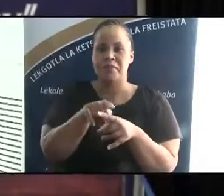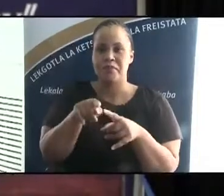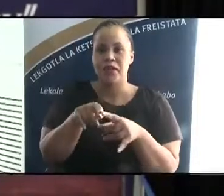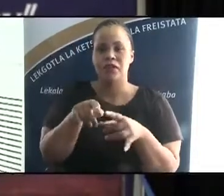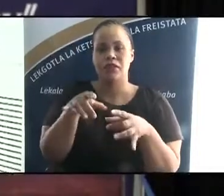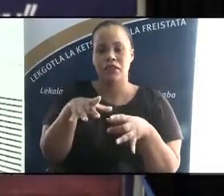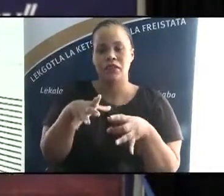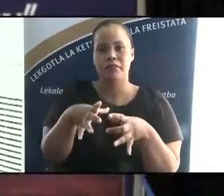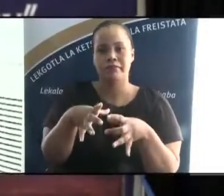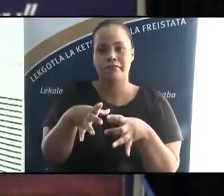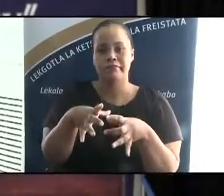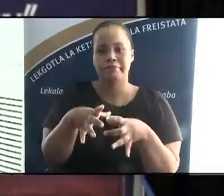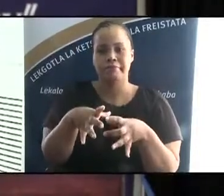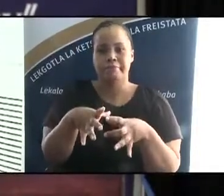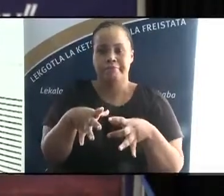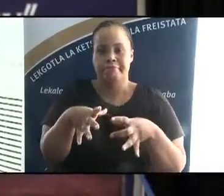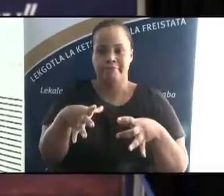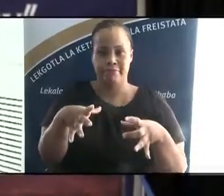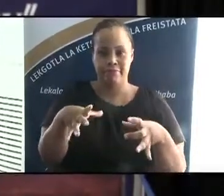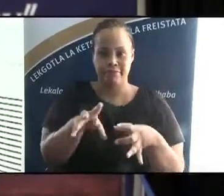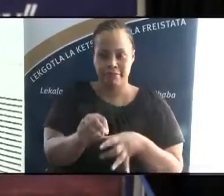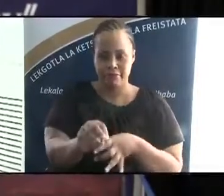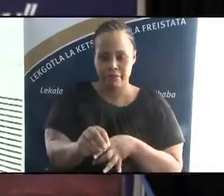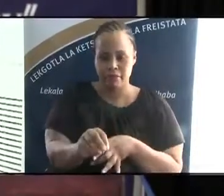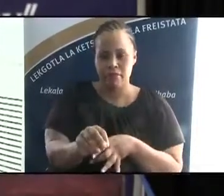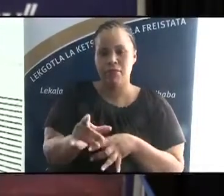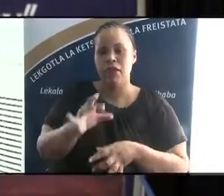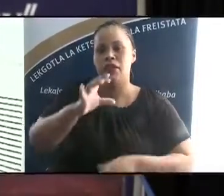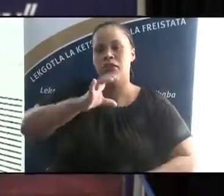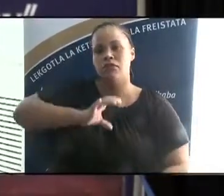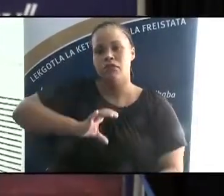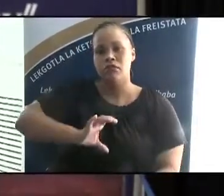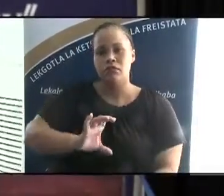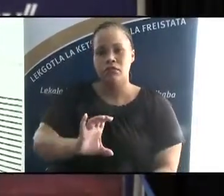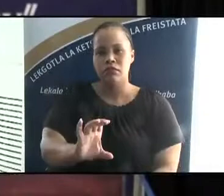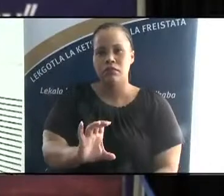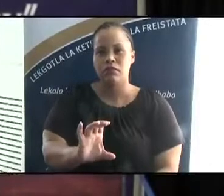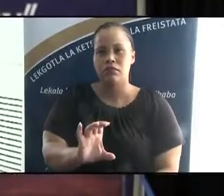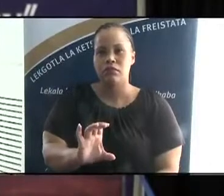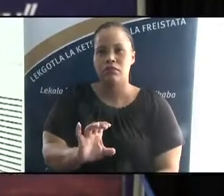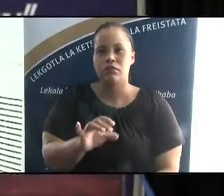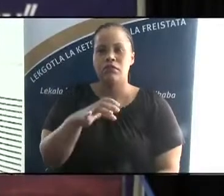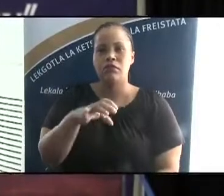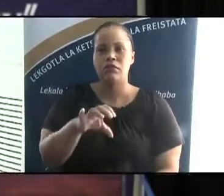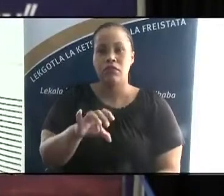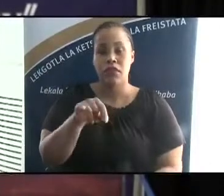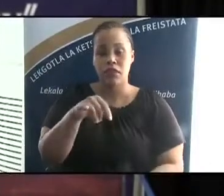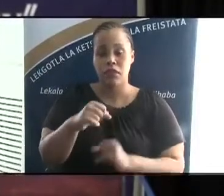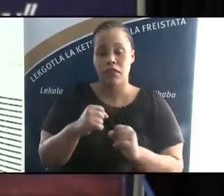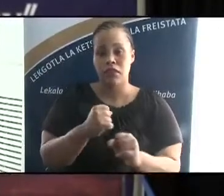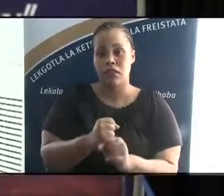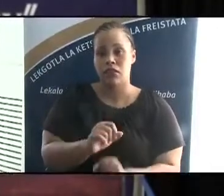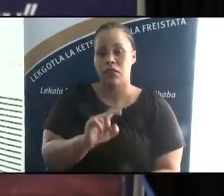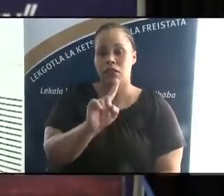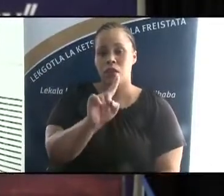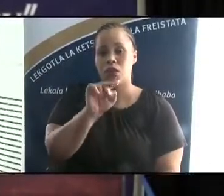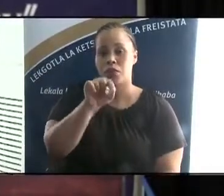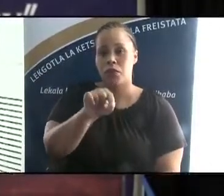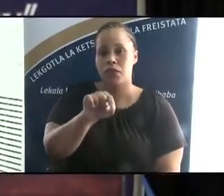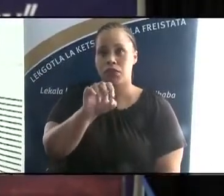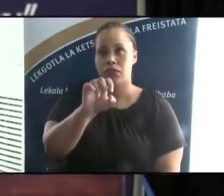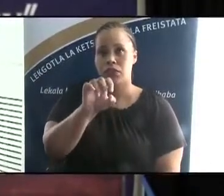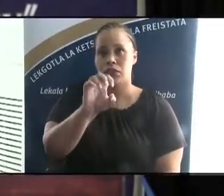by sector performance in the province. The conditional grant amount allocated for this year amounts to